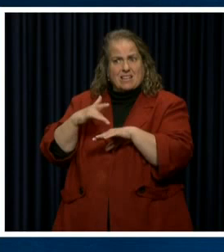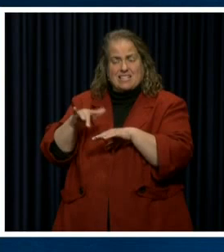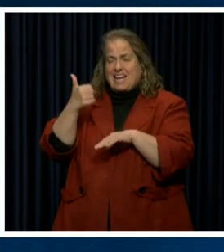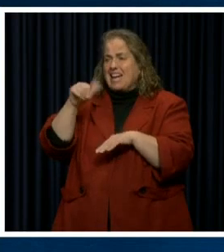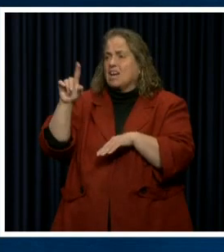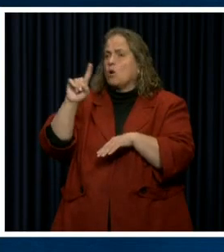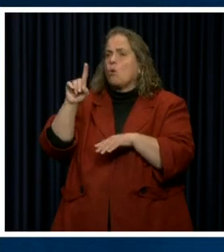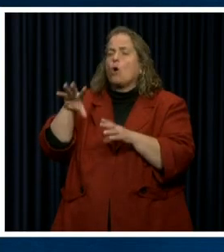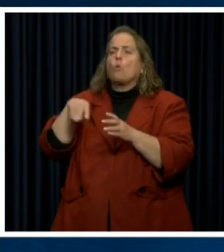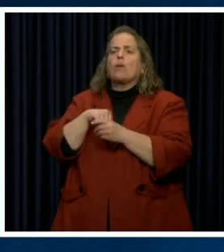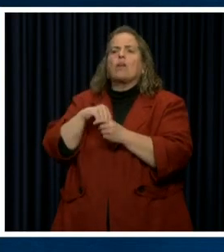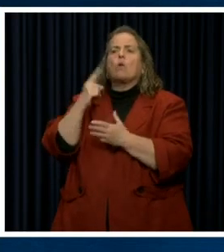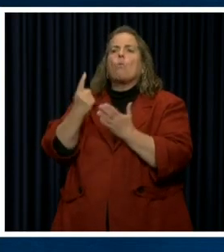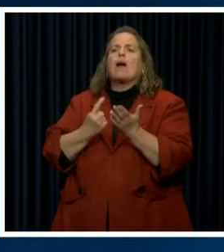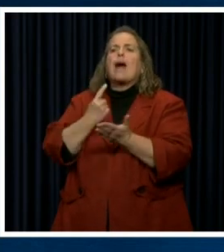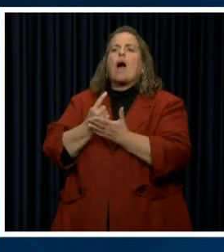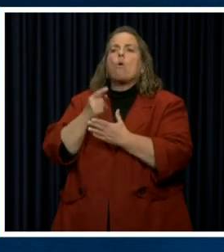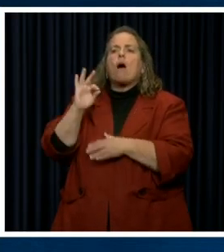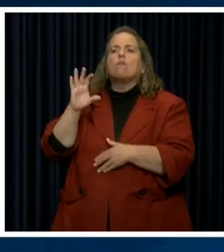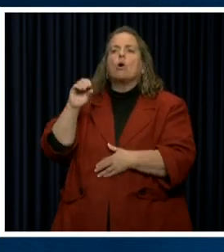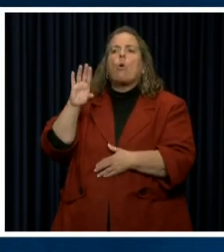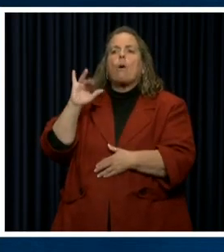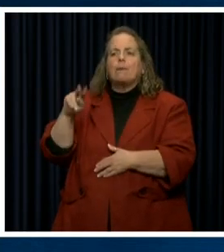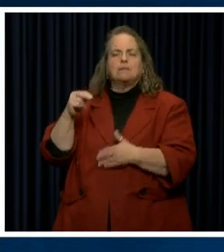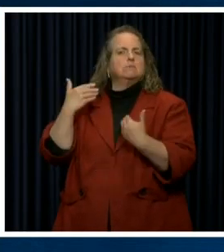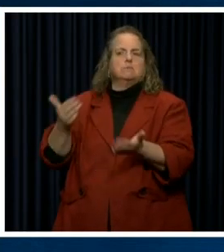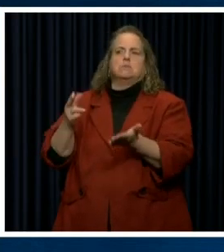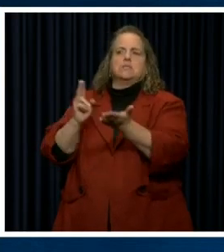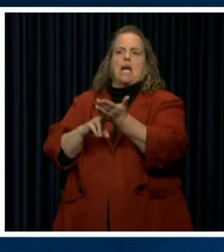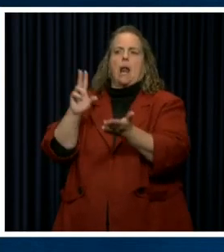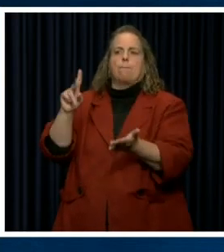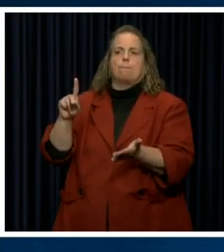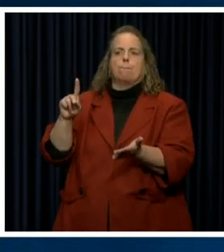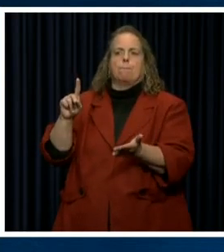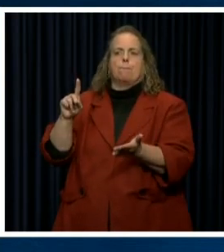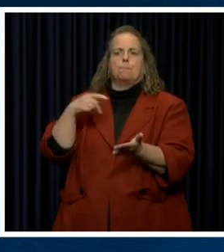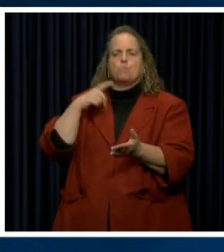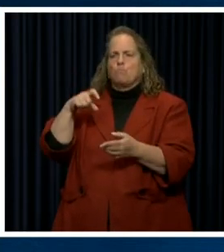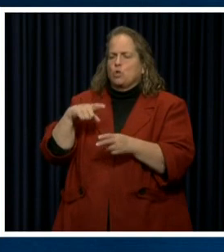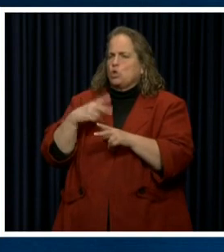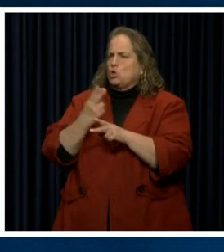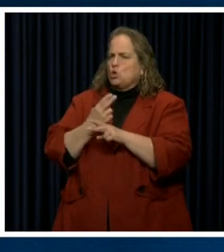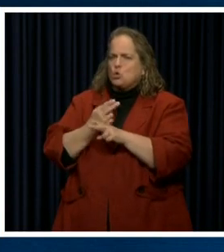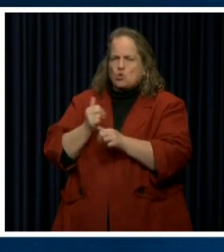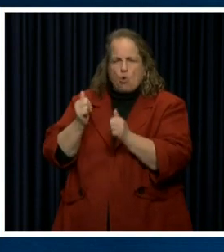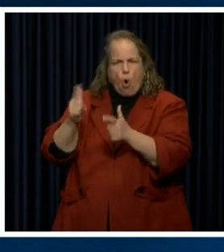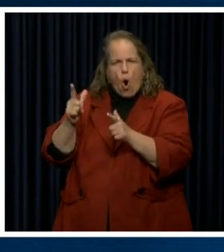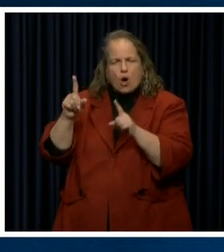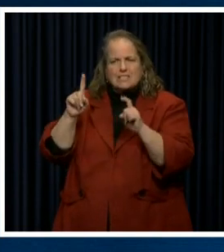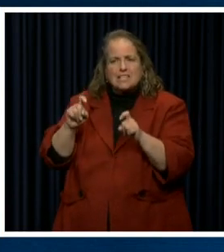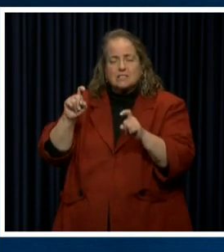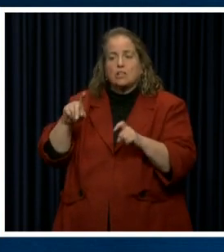a couple of hours or an hour, sign up. We need to use every single one of these tests.